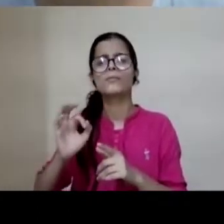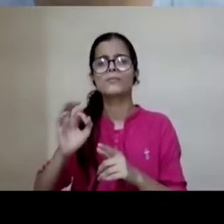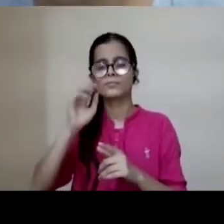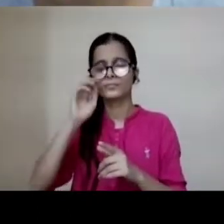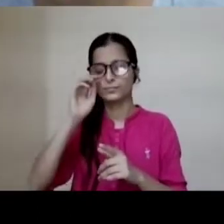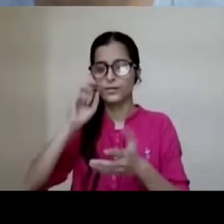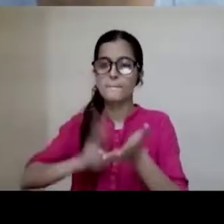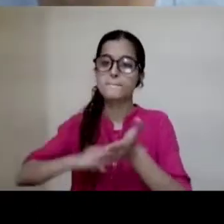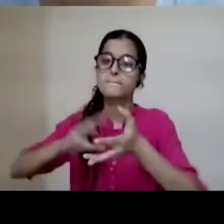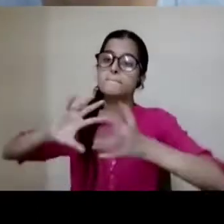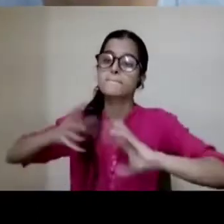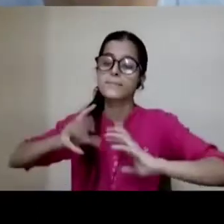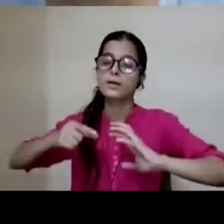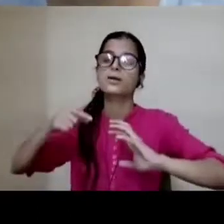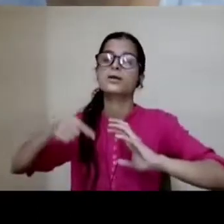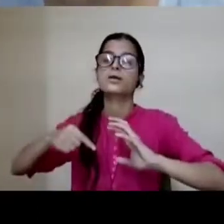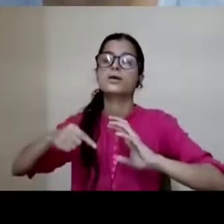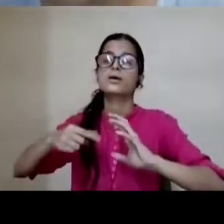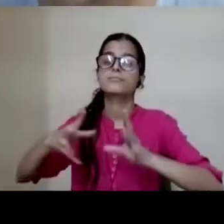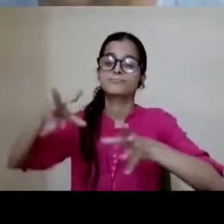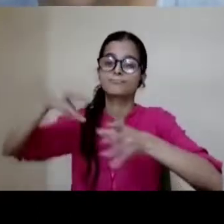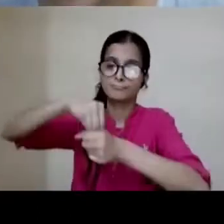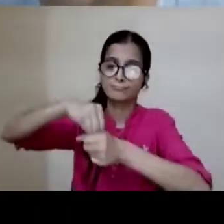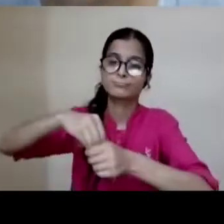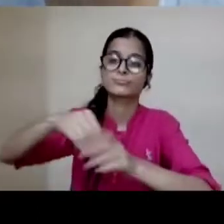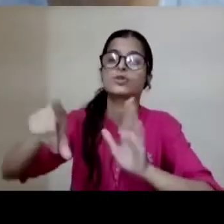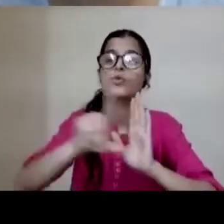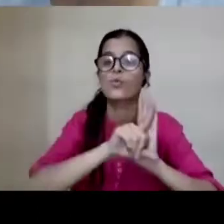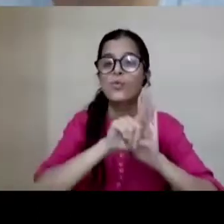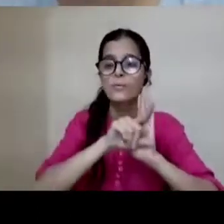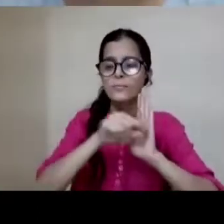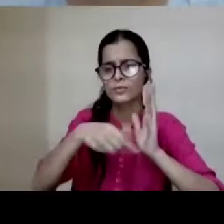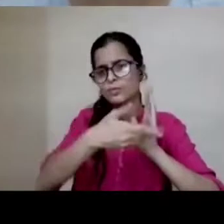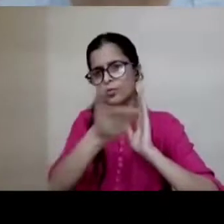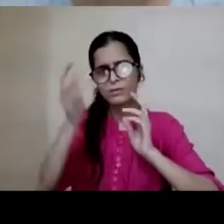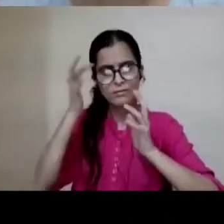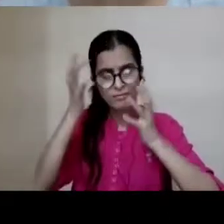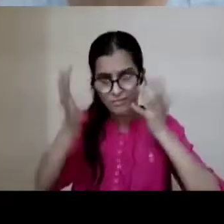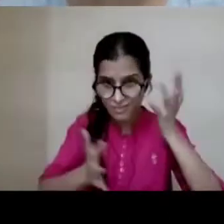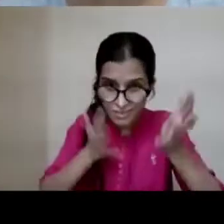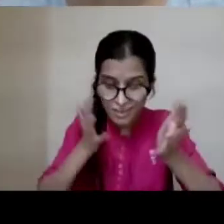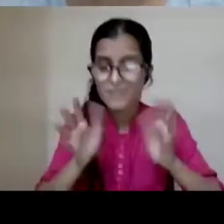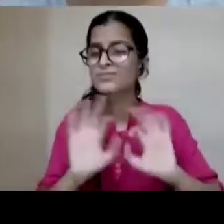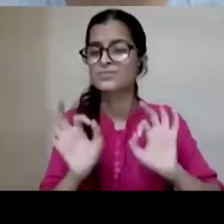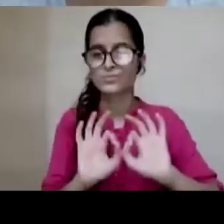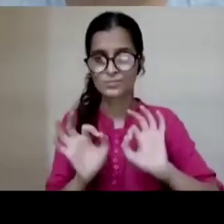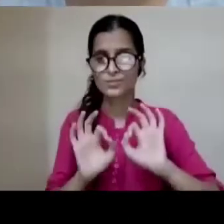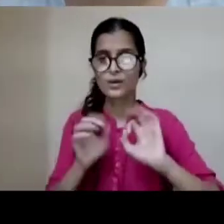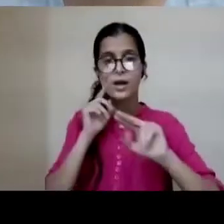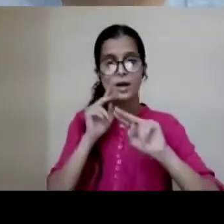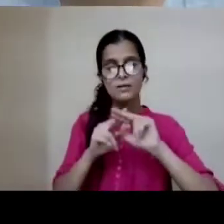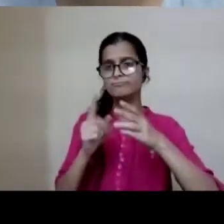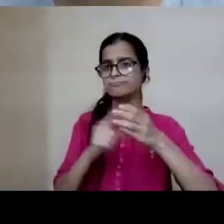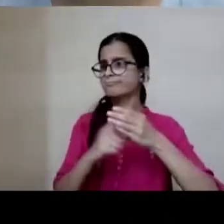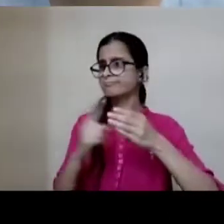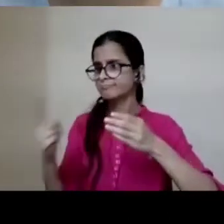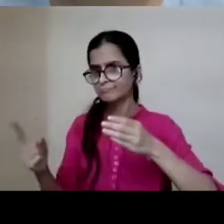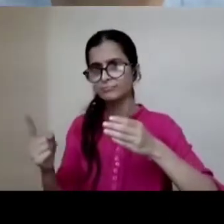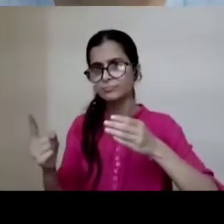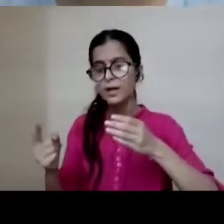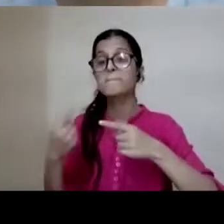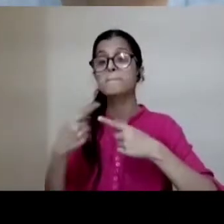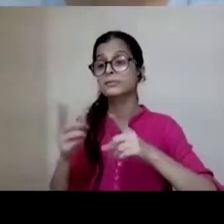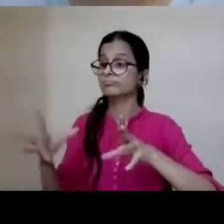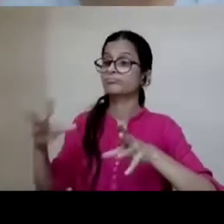mechanically incorporated in the law. You don't even really worry about whether you need to have that disqualification or not. You just put it